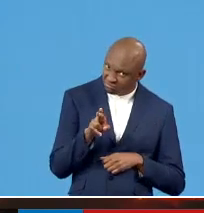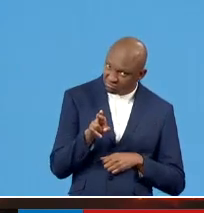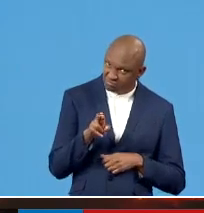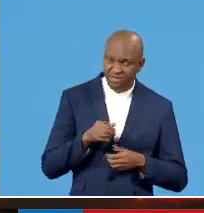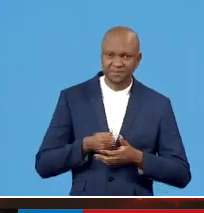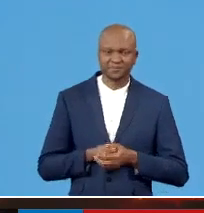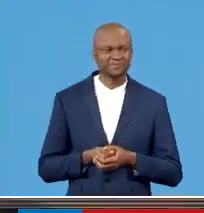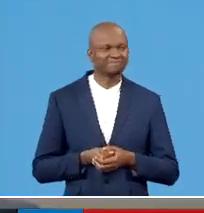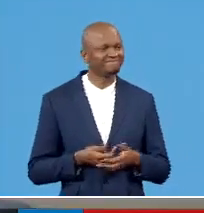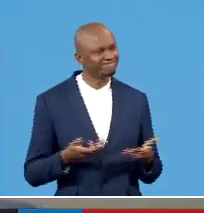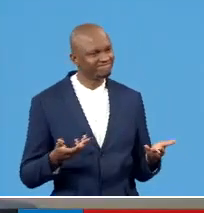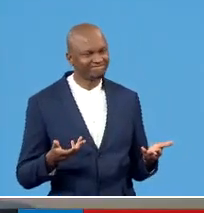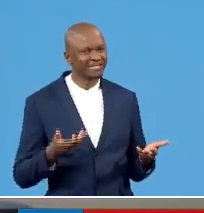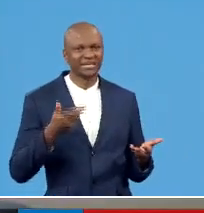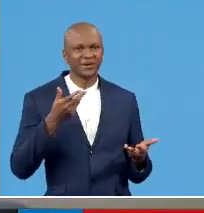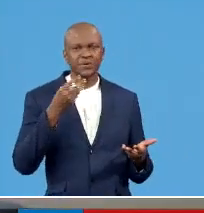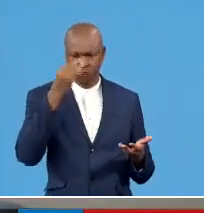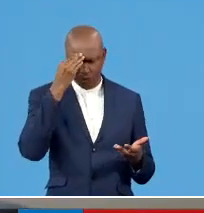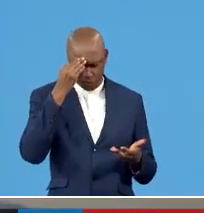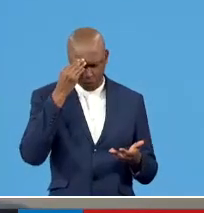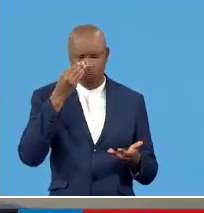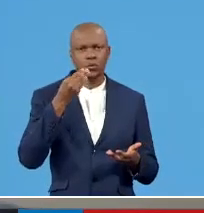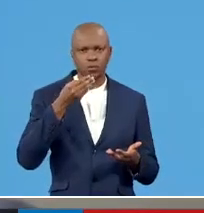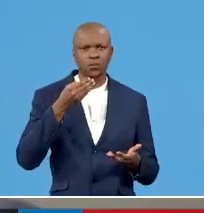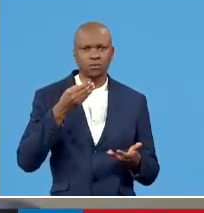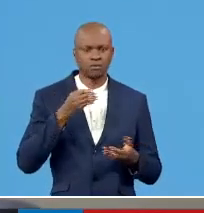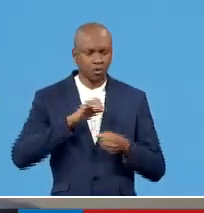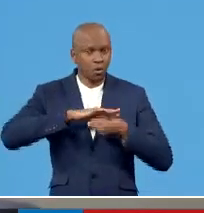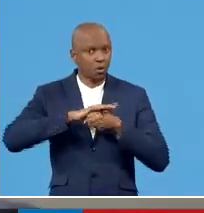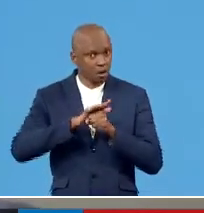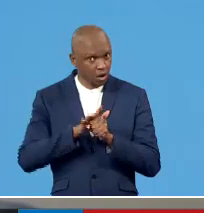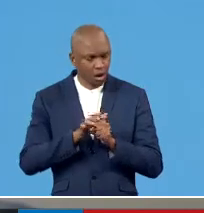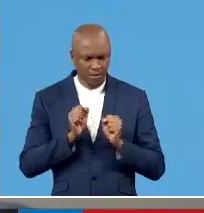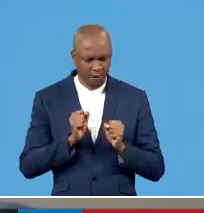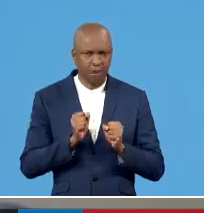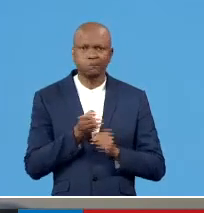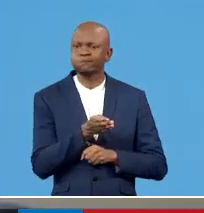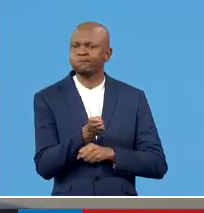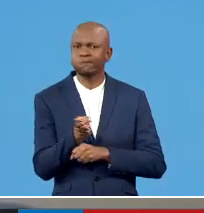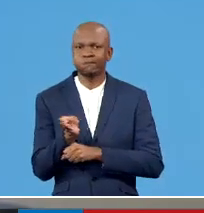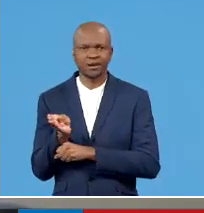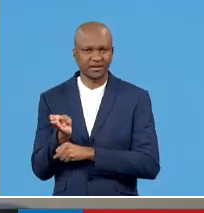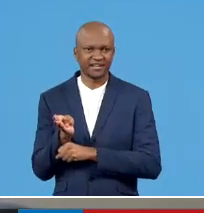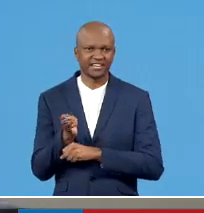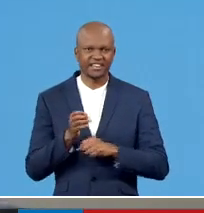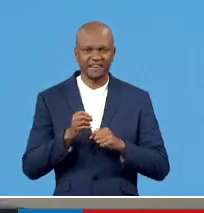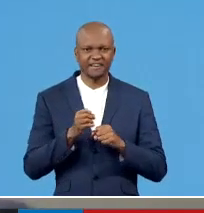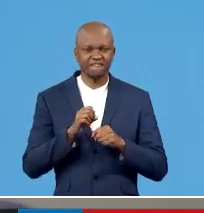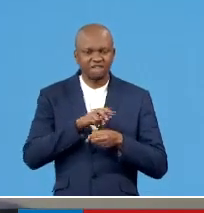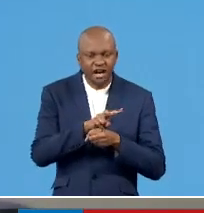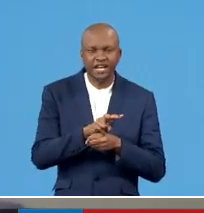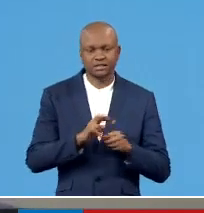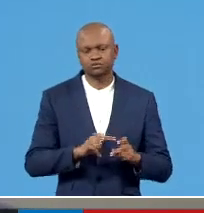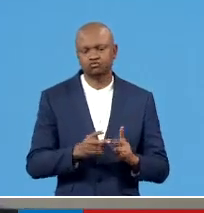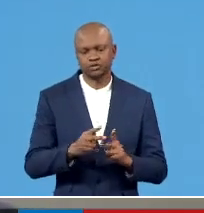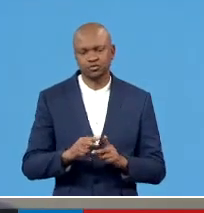Well, I think we should know that COVID-19 is still very much around. The variants have changed. We've been reporting on that, and I